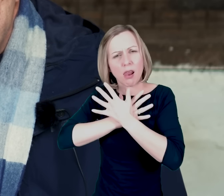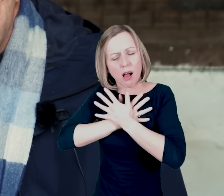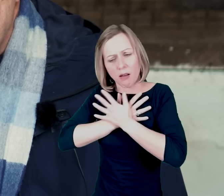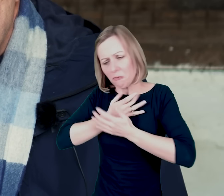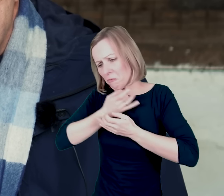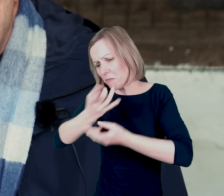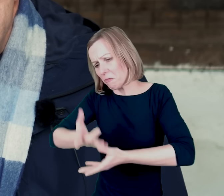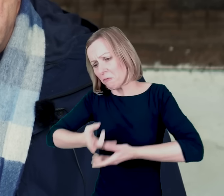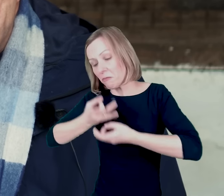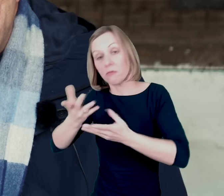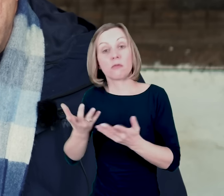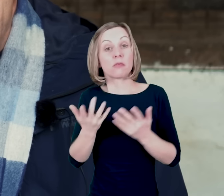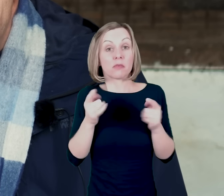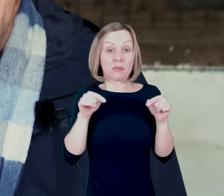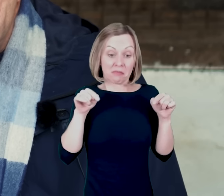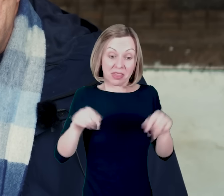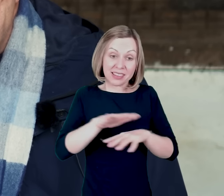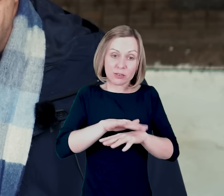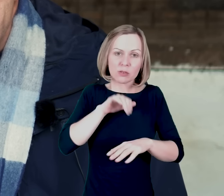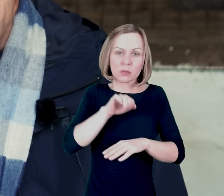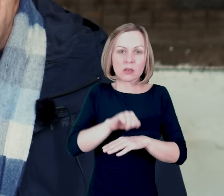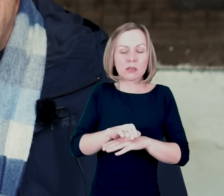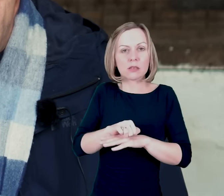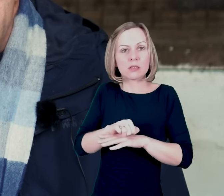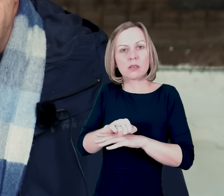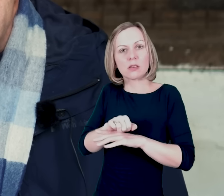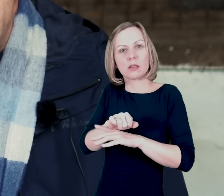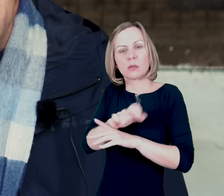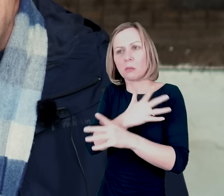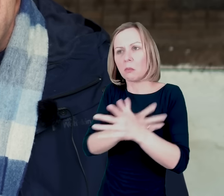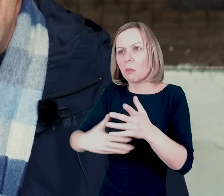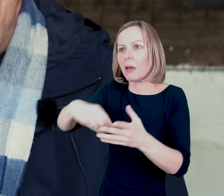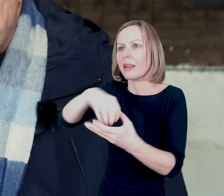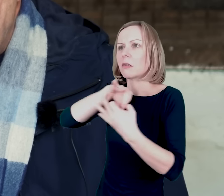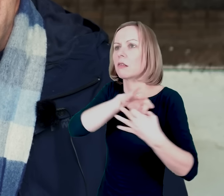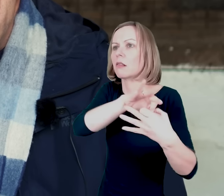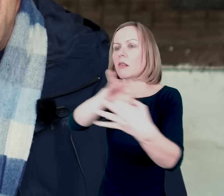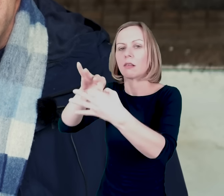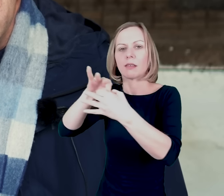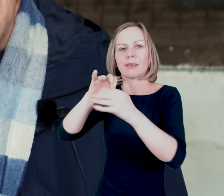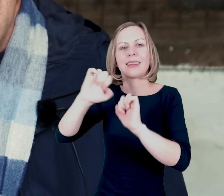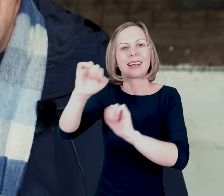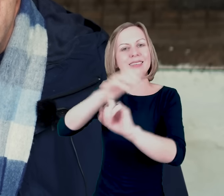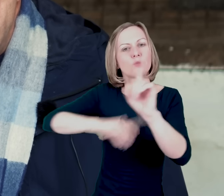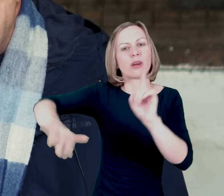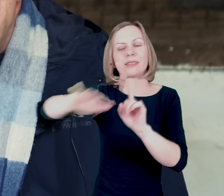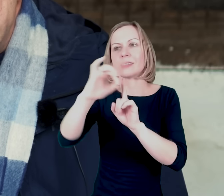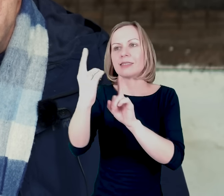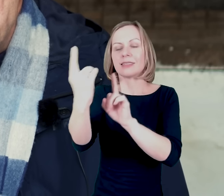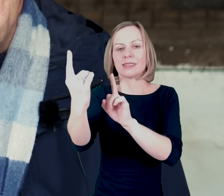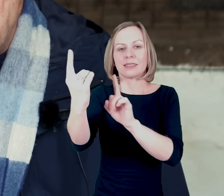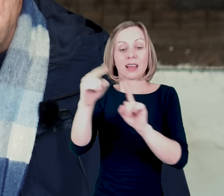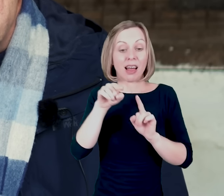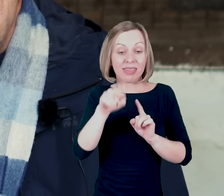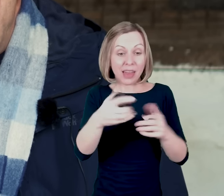love. And that's what I encourage you to do this Christmas, to come into that sense of Christ's presence, the baby